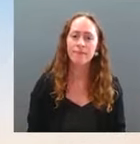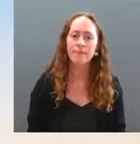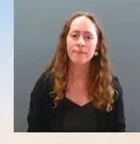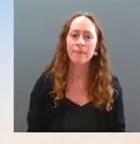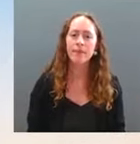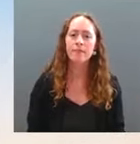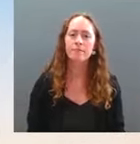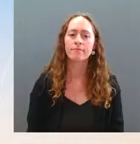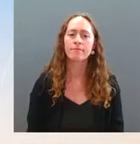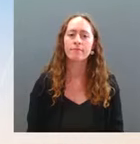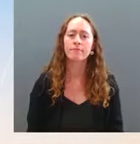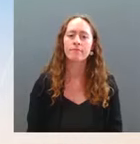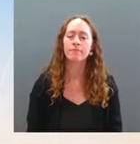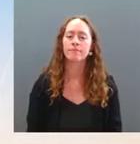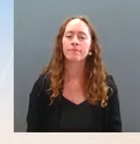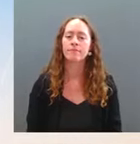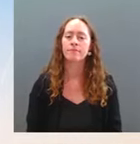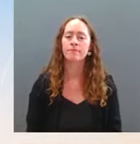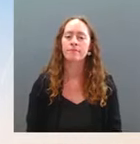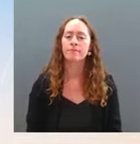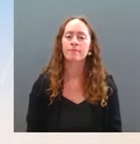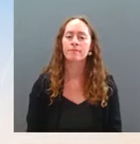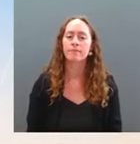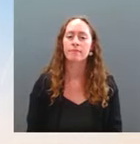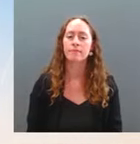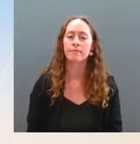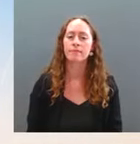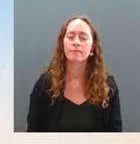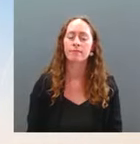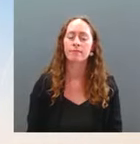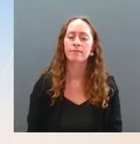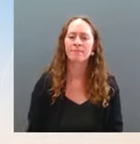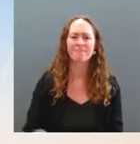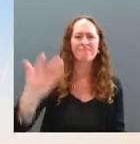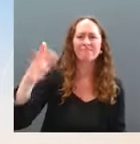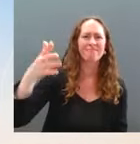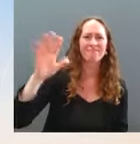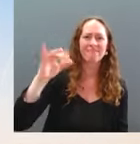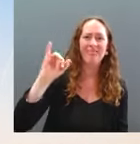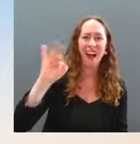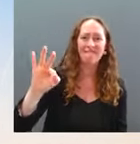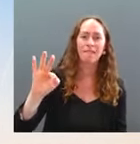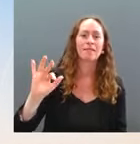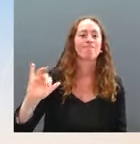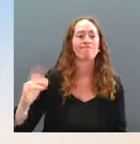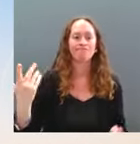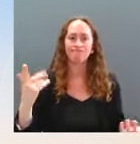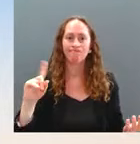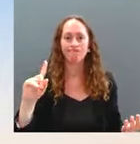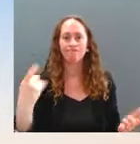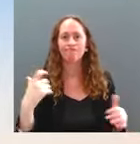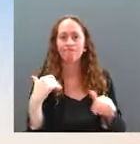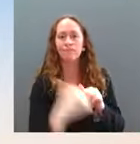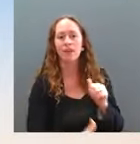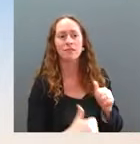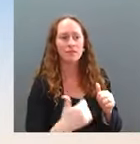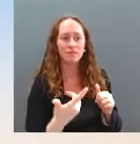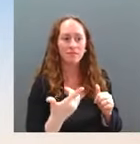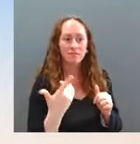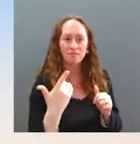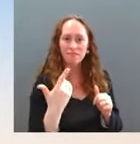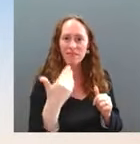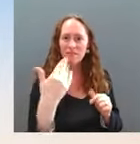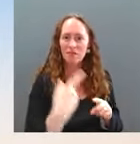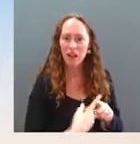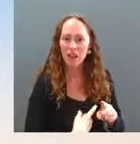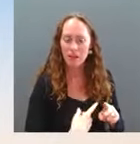week? Well, we would be able to have the funding, hopefully, to reopen some of our uninsured